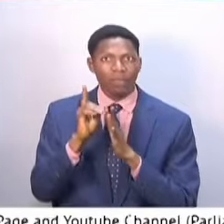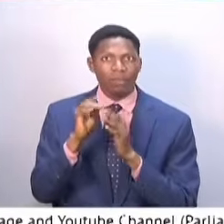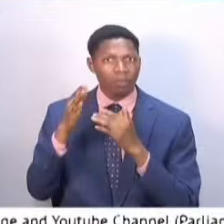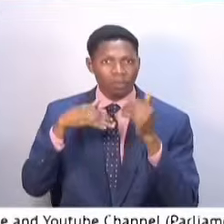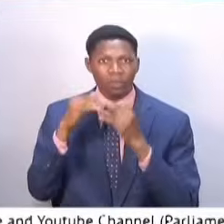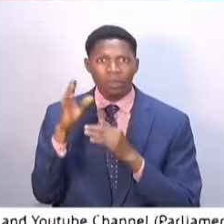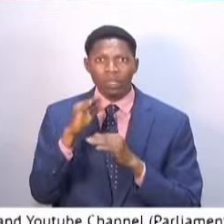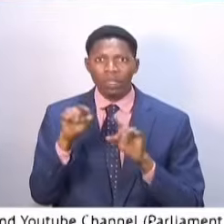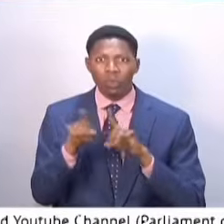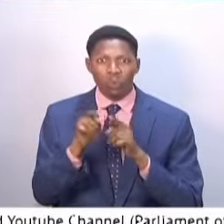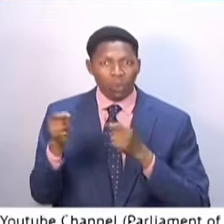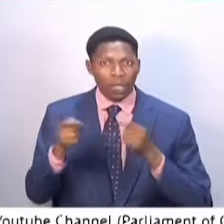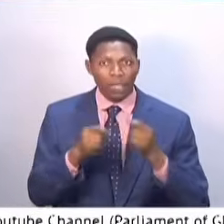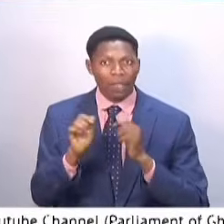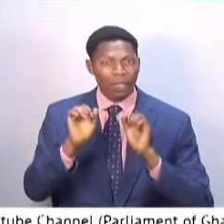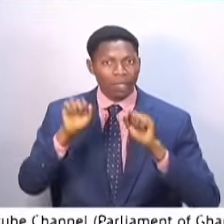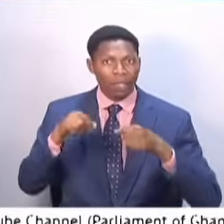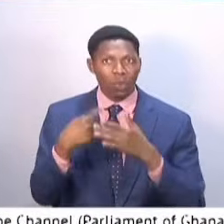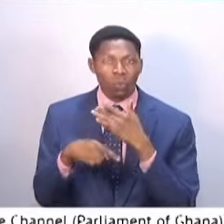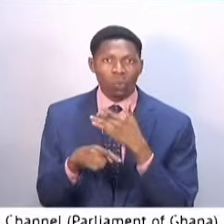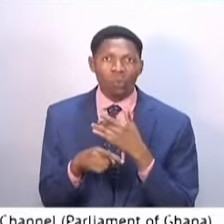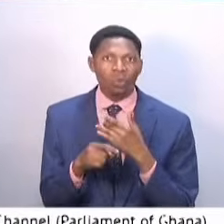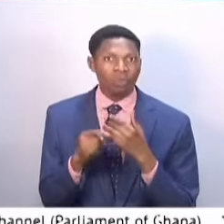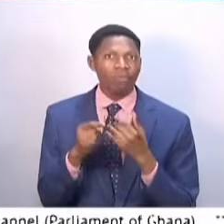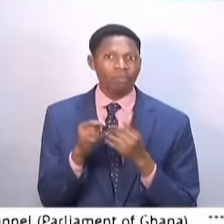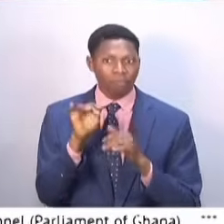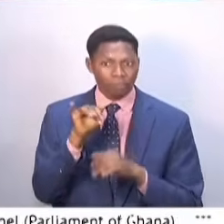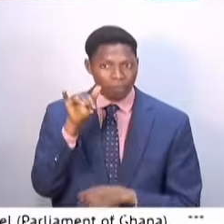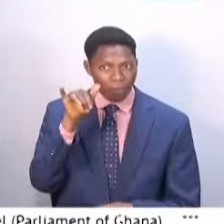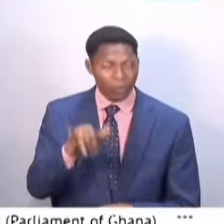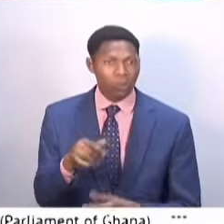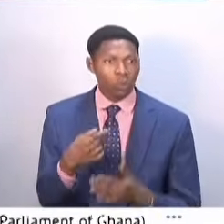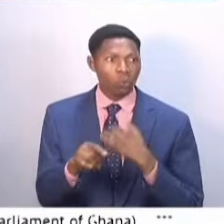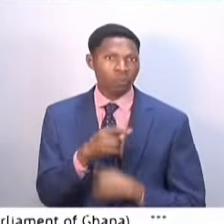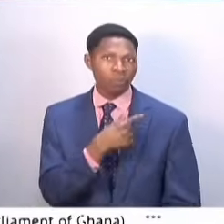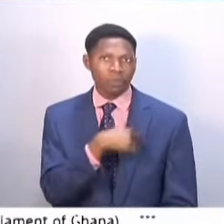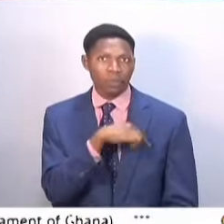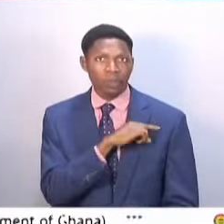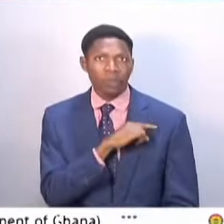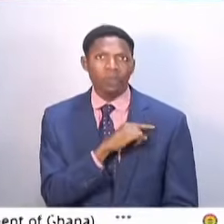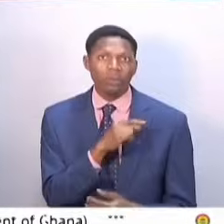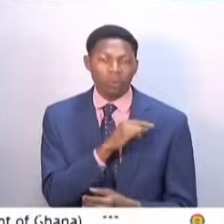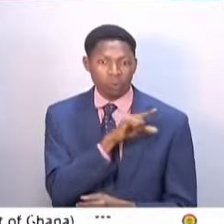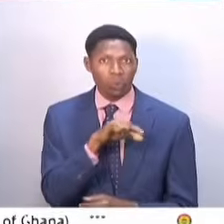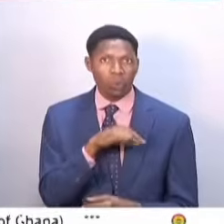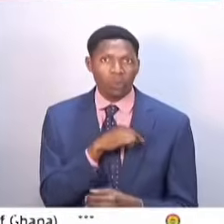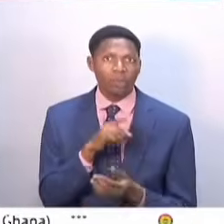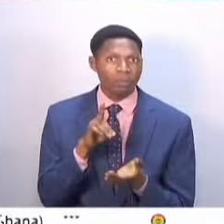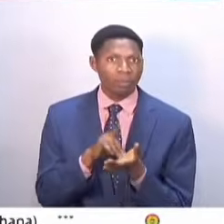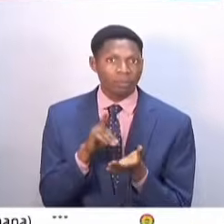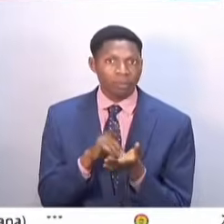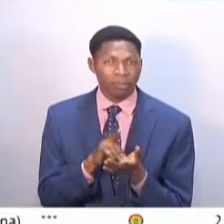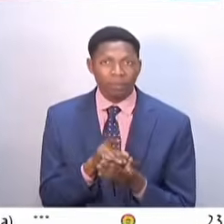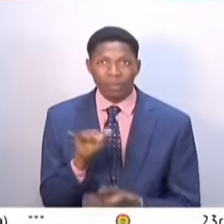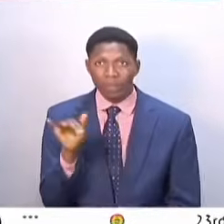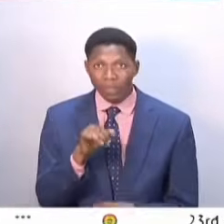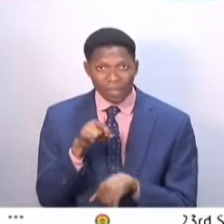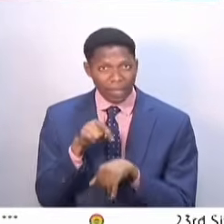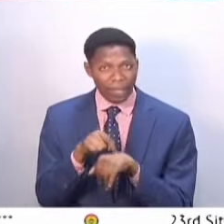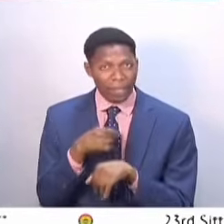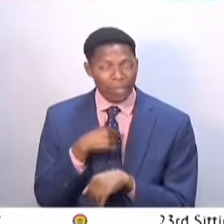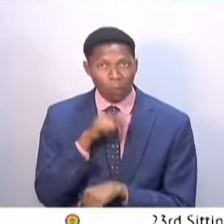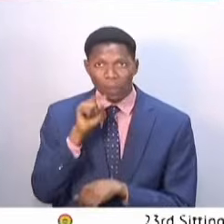infrastructure and regulate capacity to retain qualified doctors. Mr. Speaker, at the same time, we